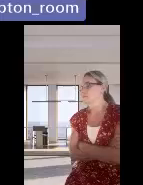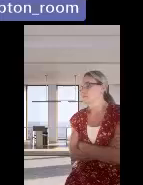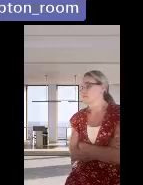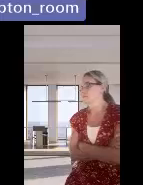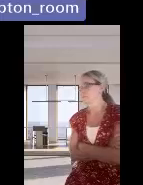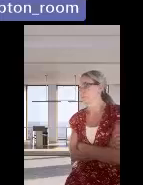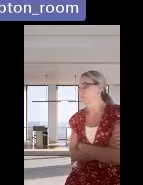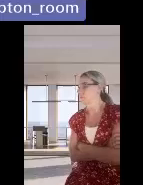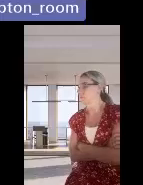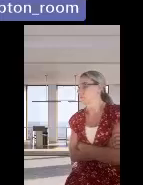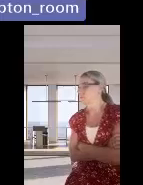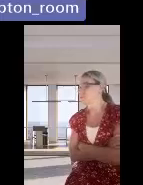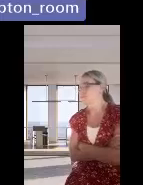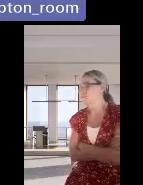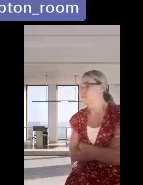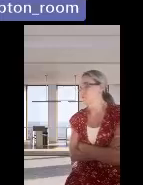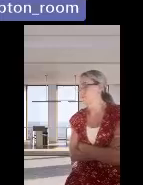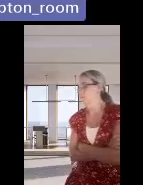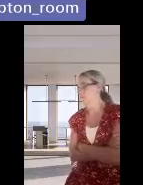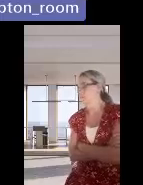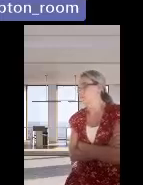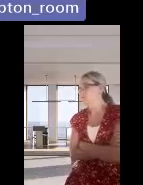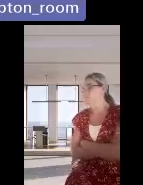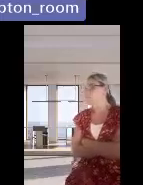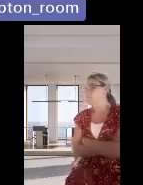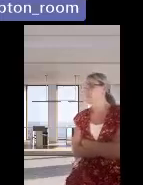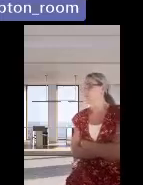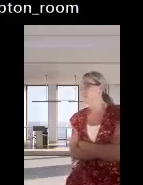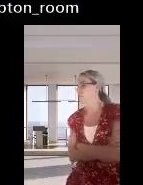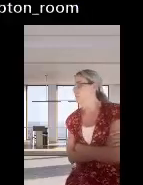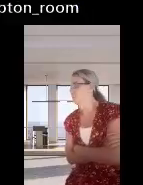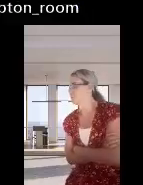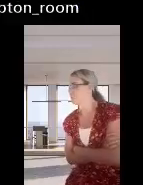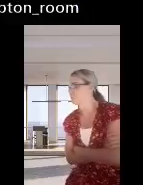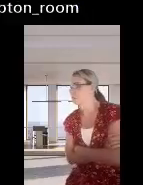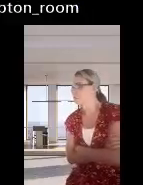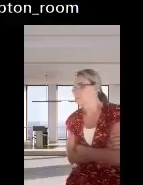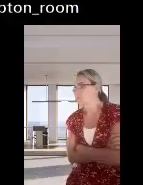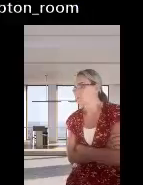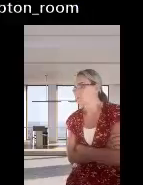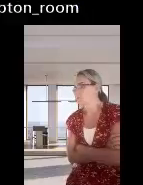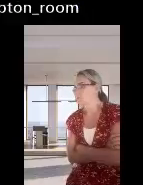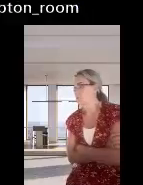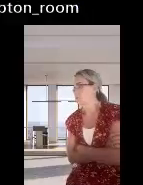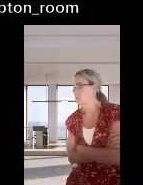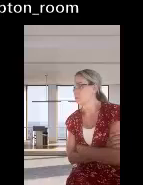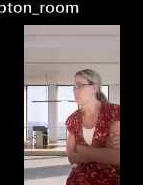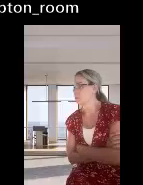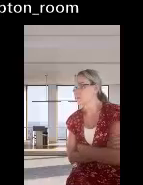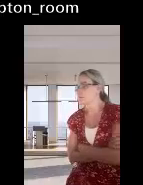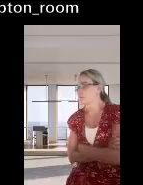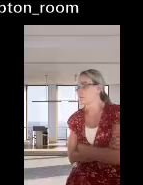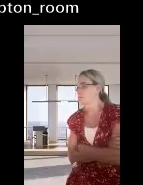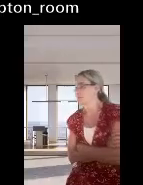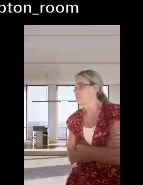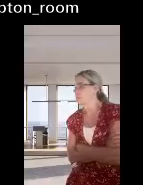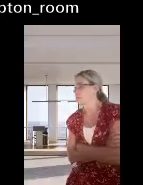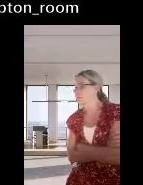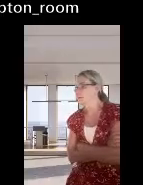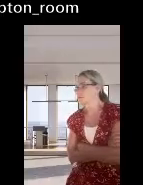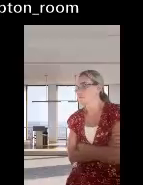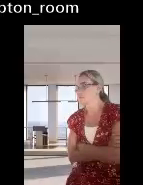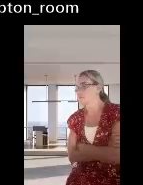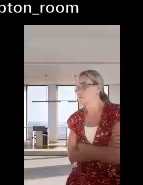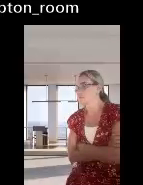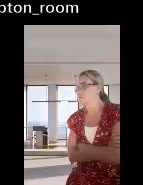costs are people within human resources. Oh, okay. So the column, okay,